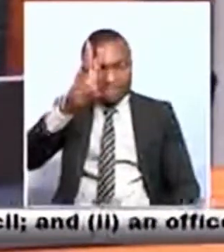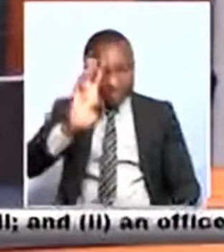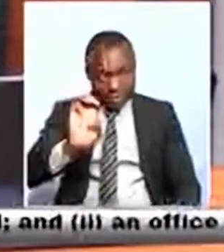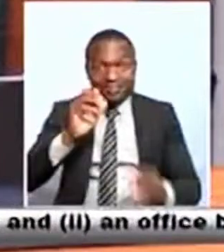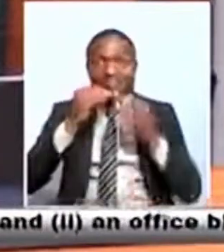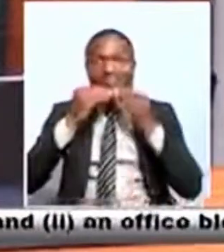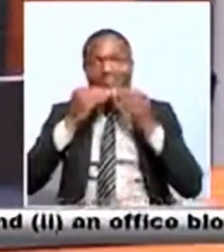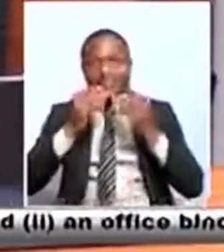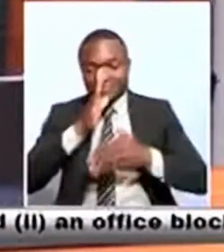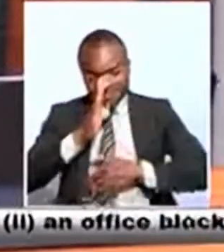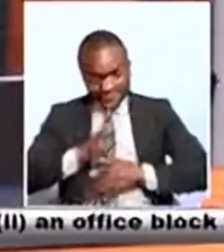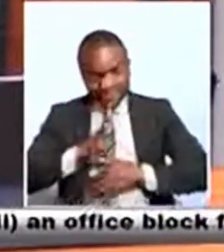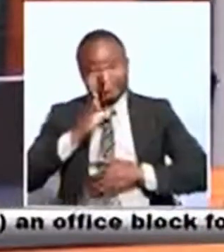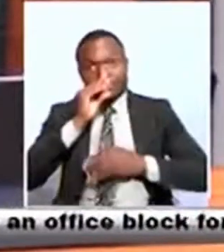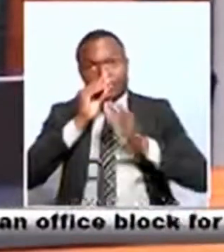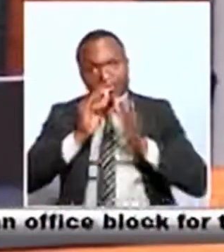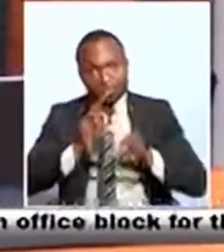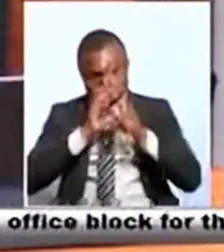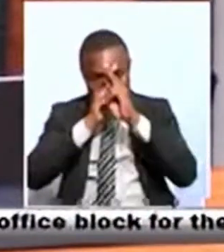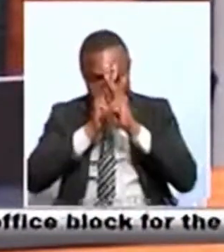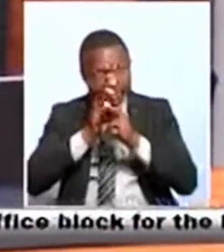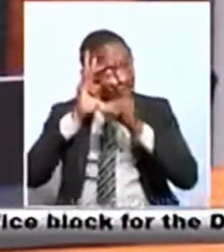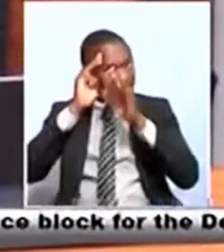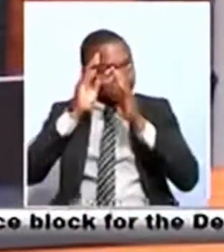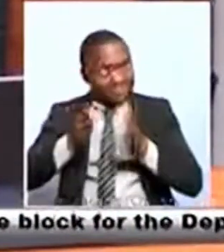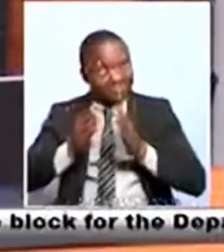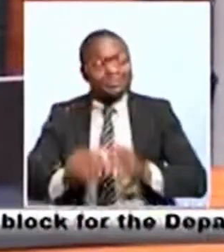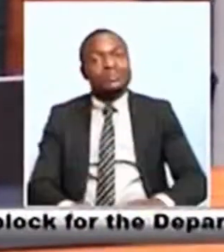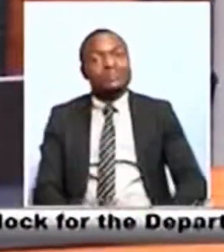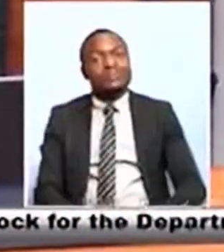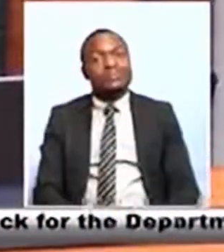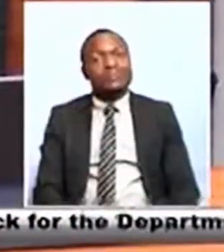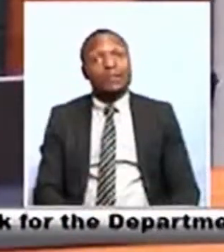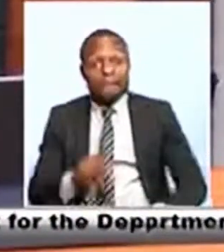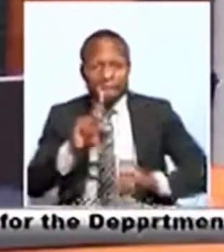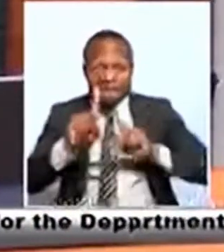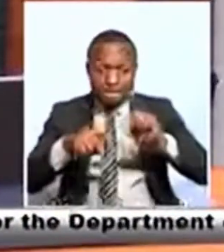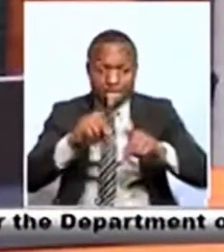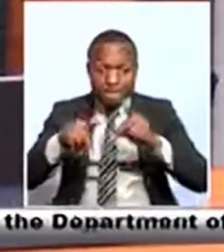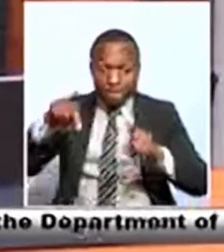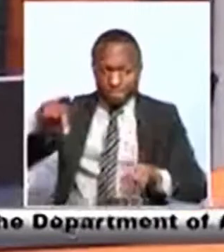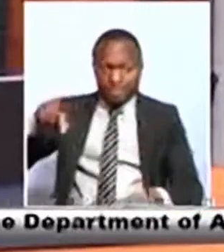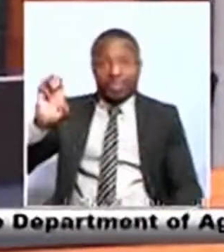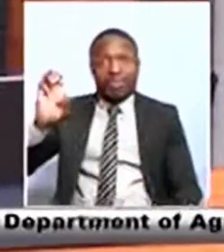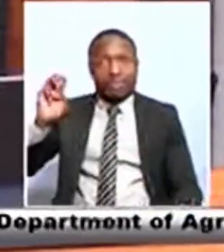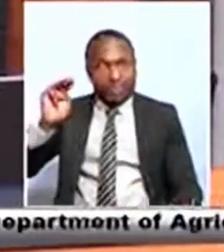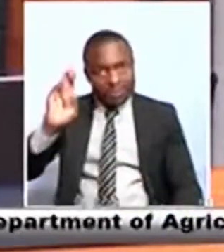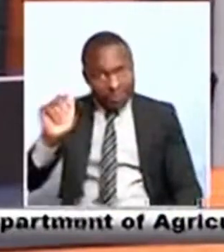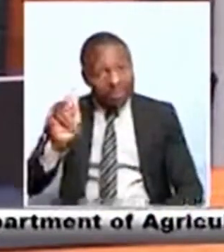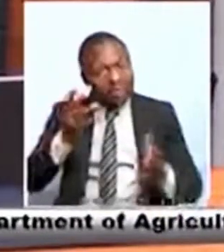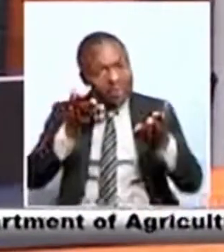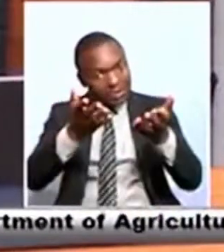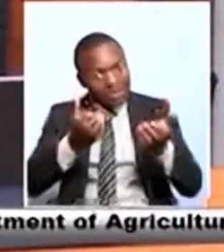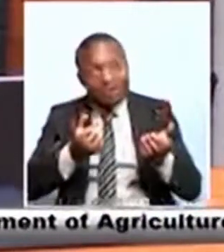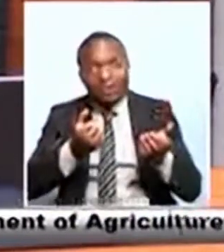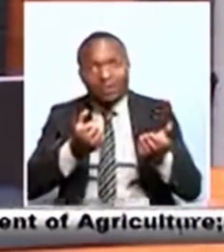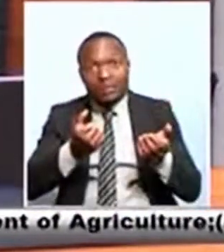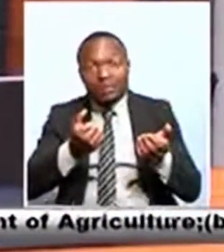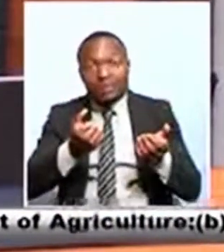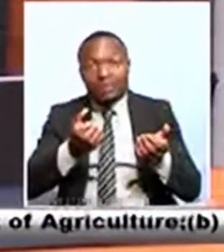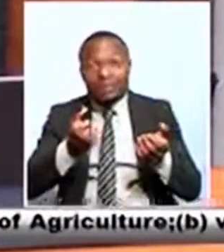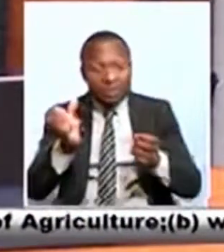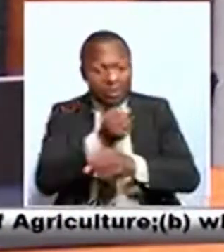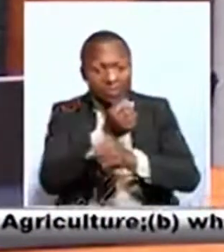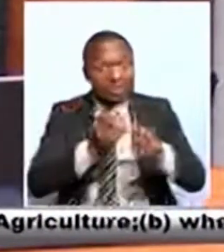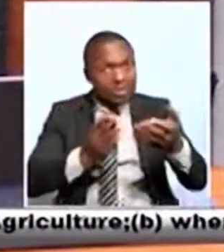Thank you so much, Madam Speaker. Honorable Minister, the people of Pemba want to get a categorical answer